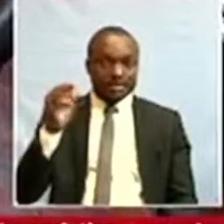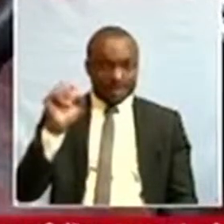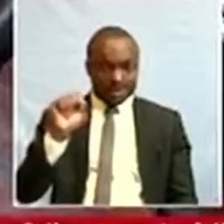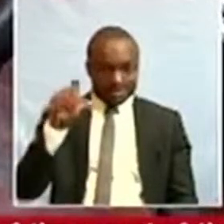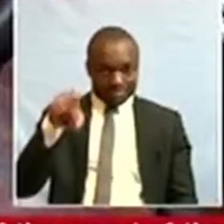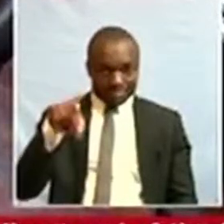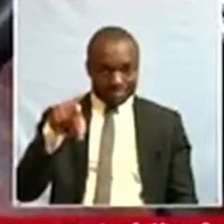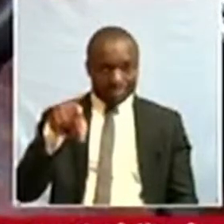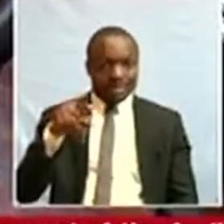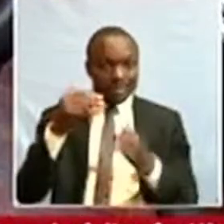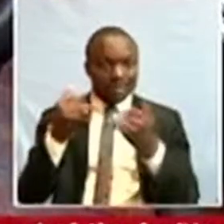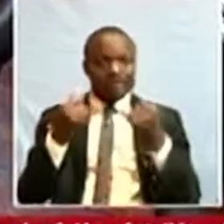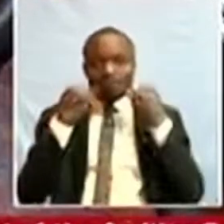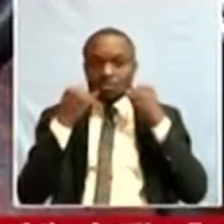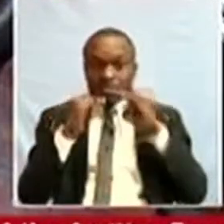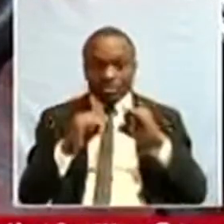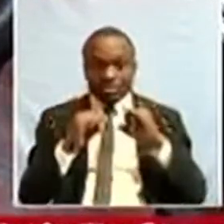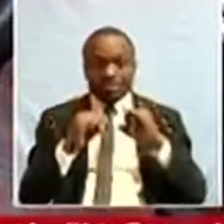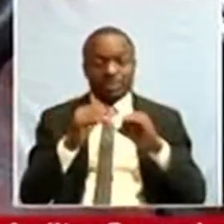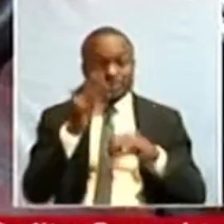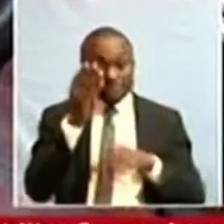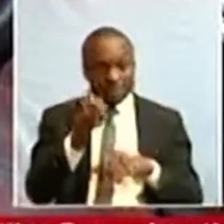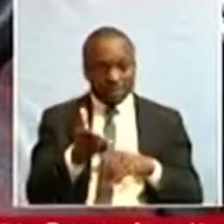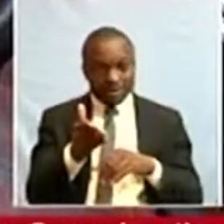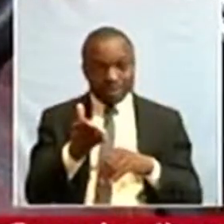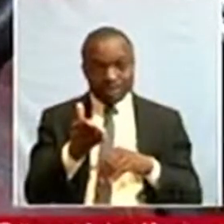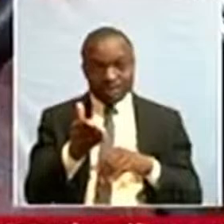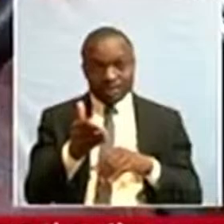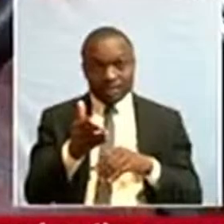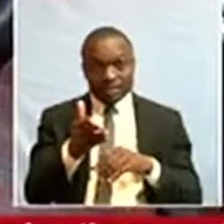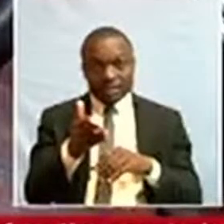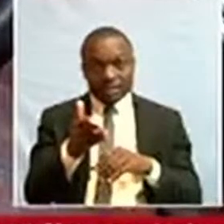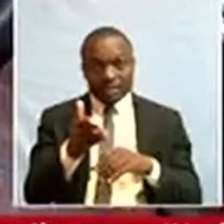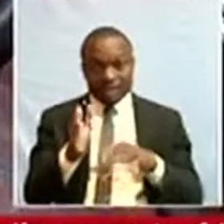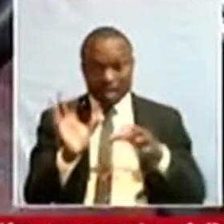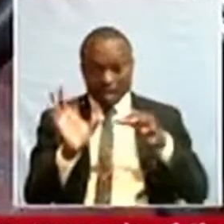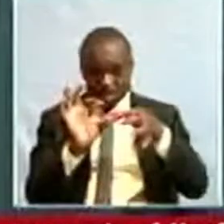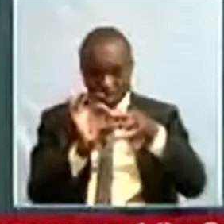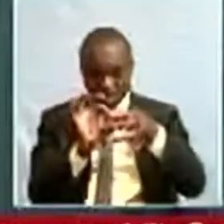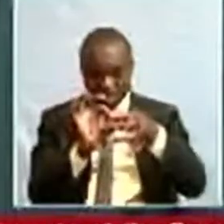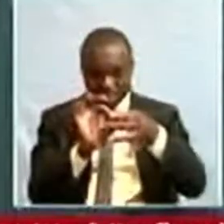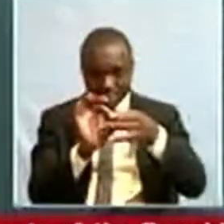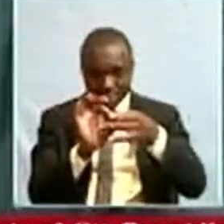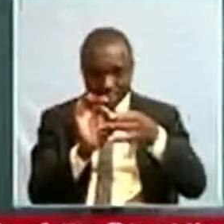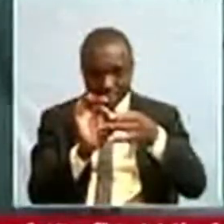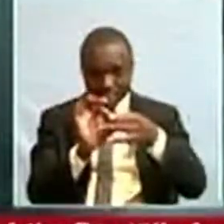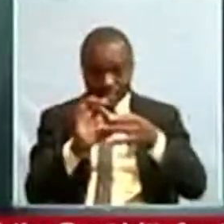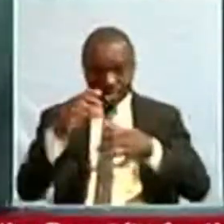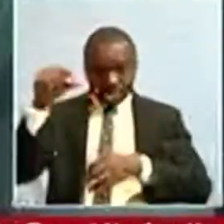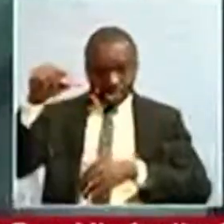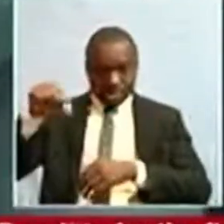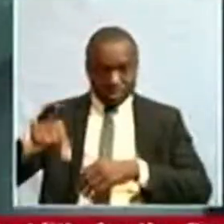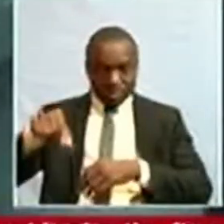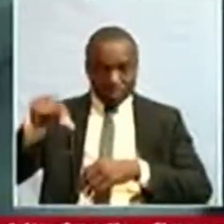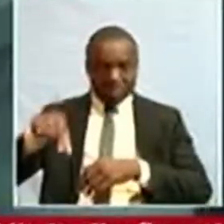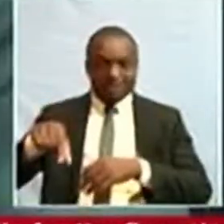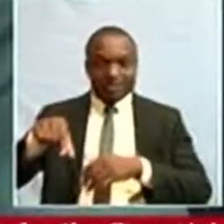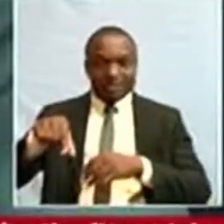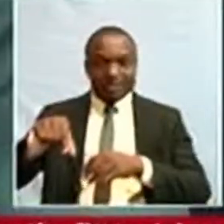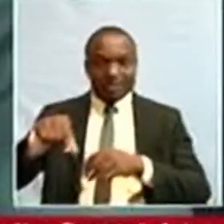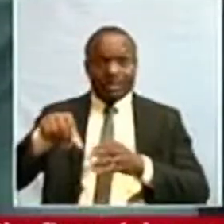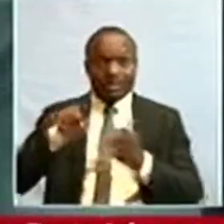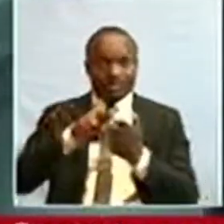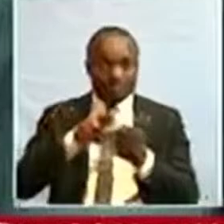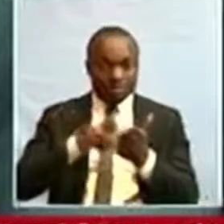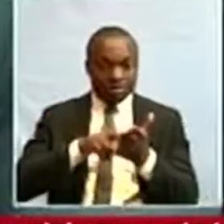now occur, basically because there is an intersection at some point where eligibility criteria at some point where you